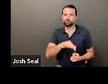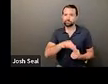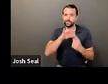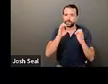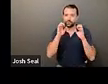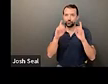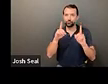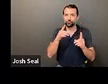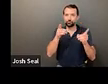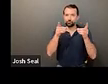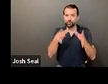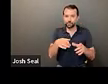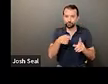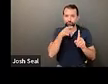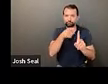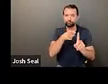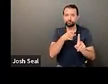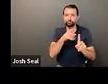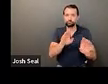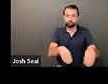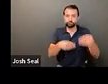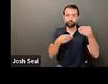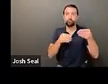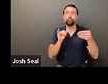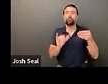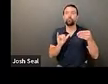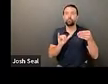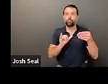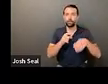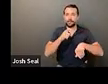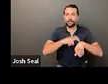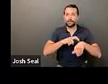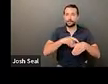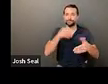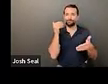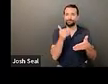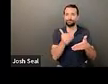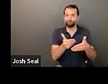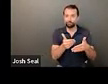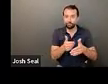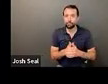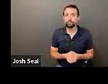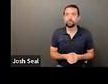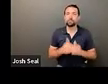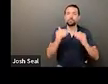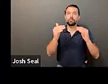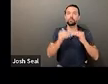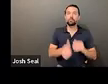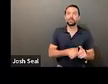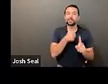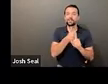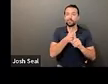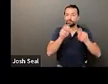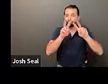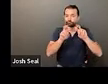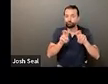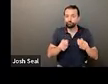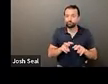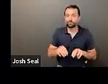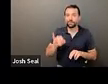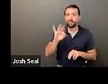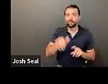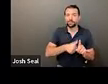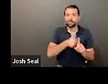CWS. There is a self-assessment form, again, if you're in cohort, that you have to fill out. You'll find that. The